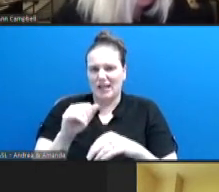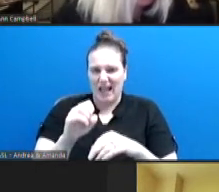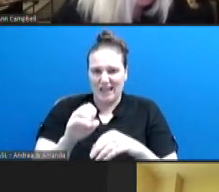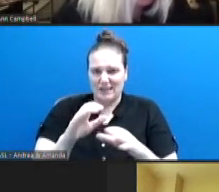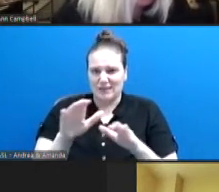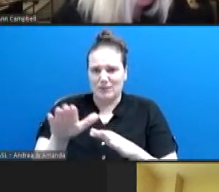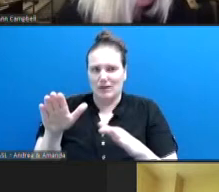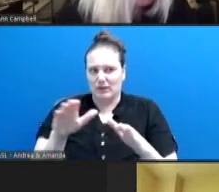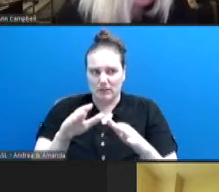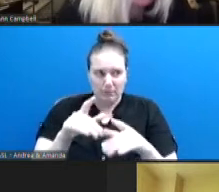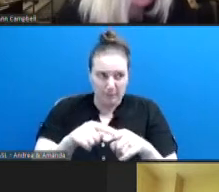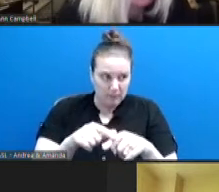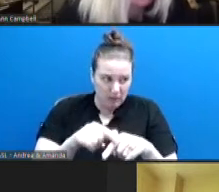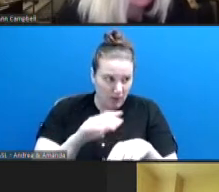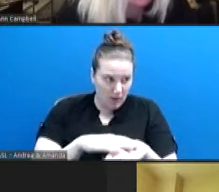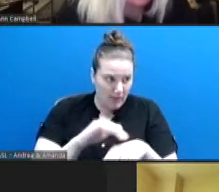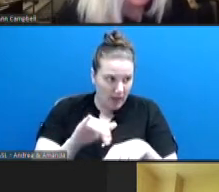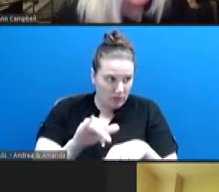basis too.